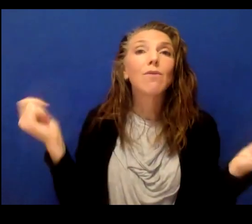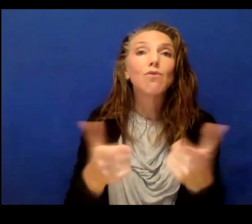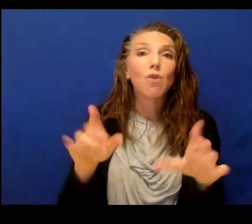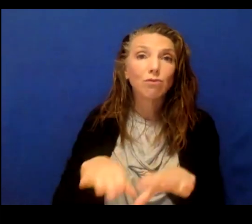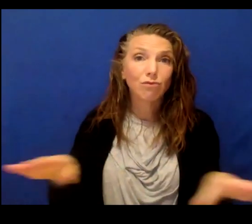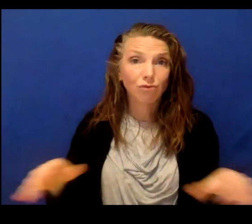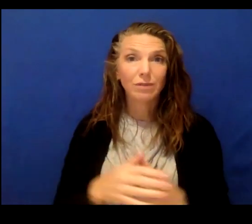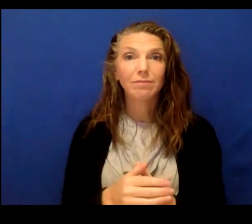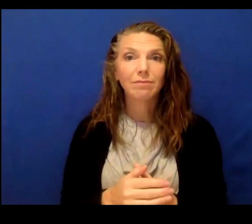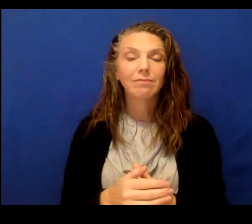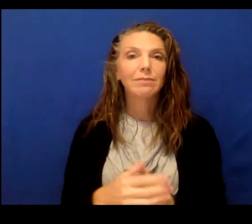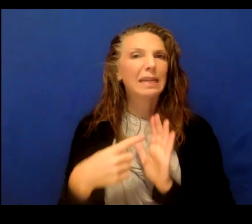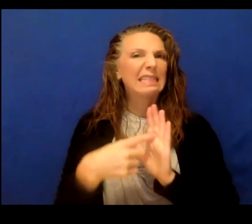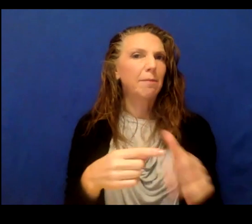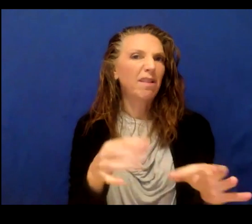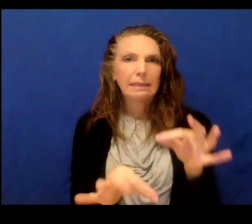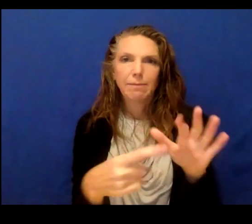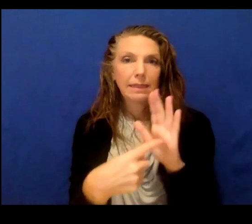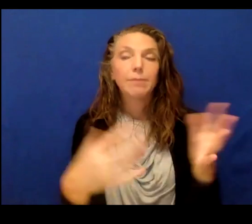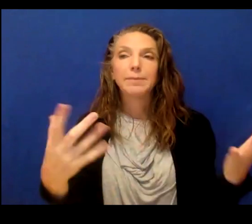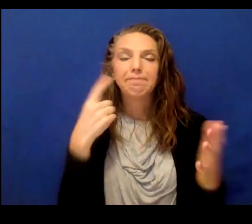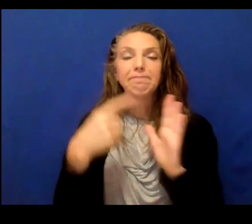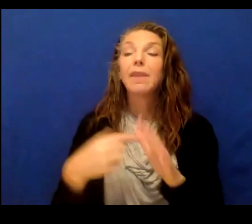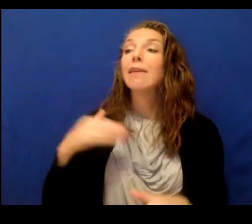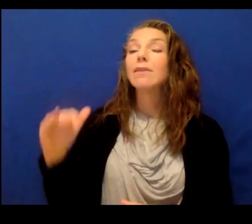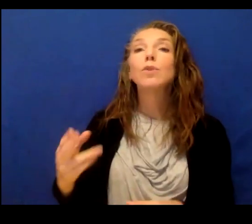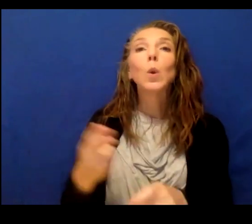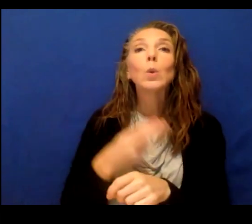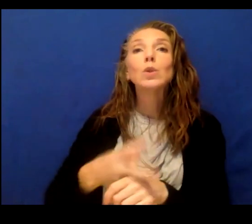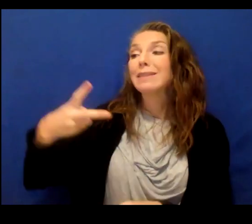the environment? So a very simple example could be if a child